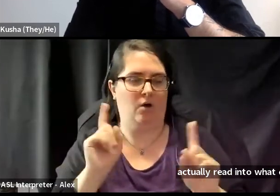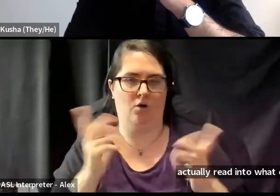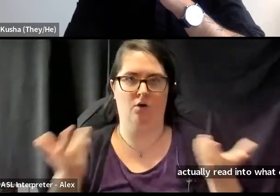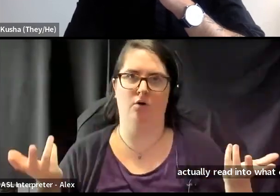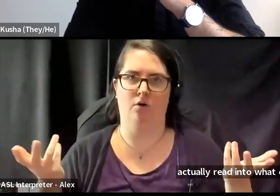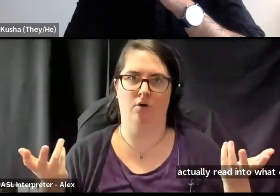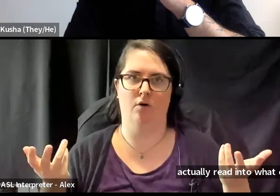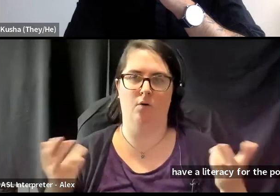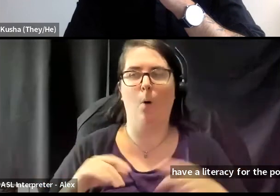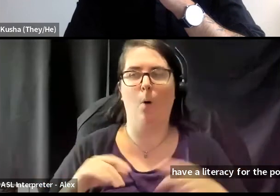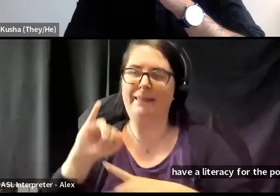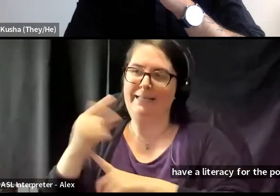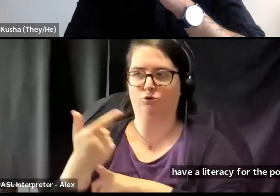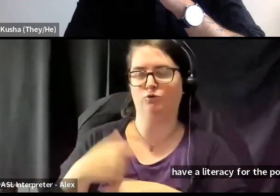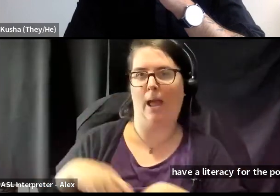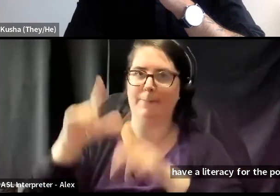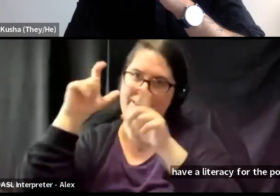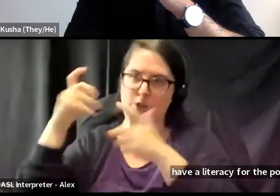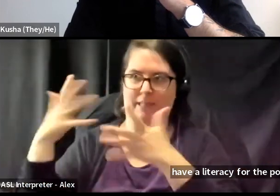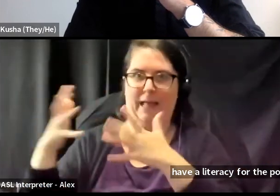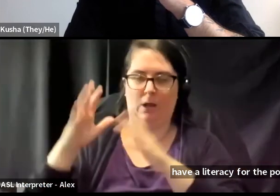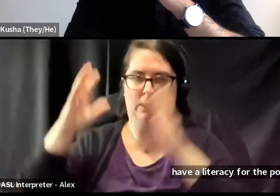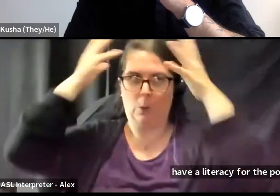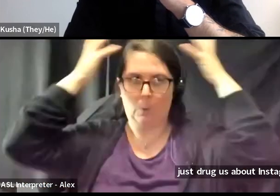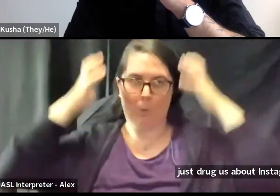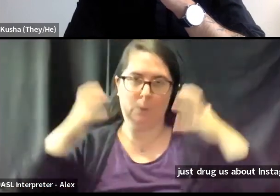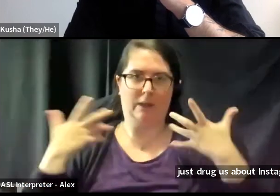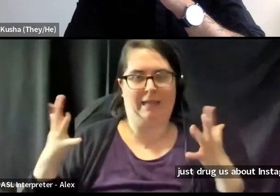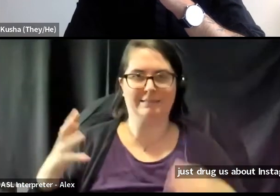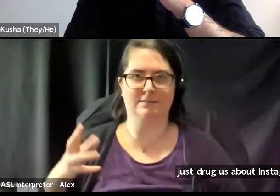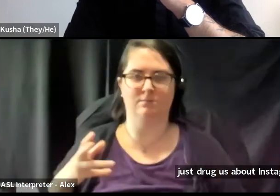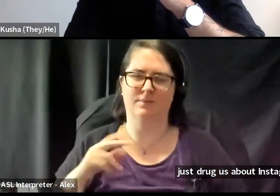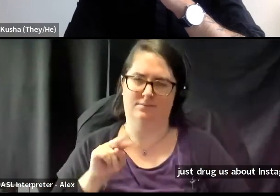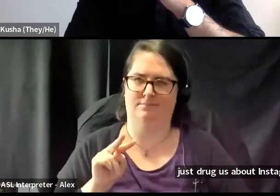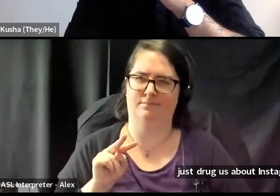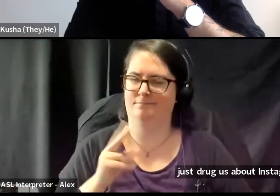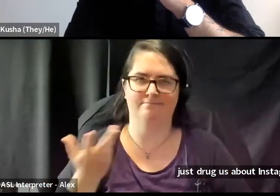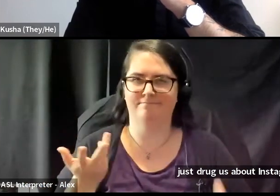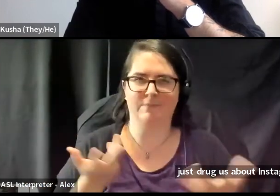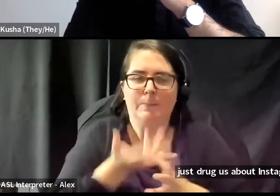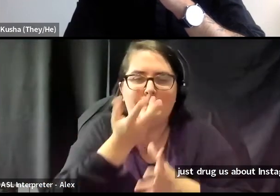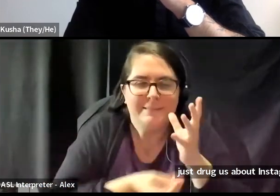about Instagram and photos and wigs and all that sort of stuff.